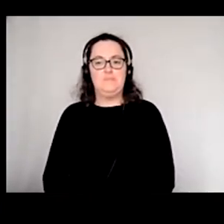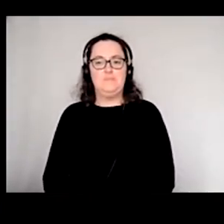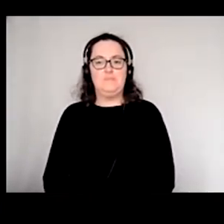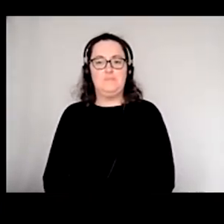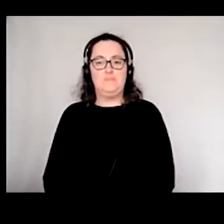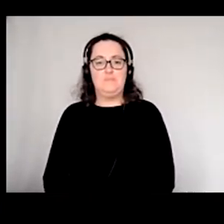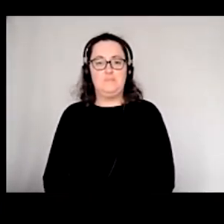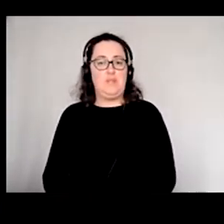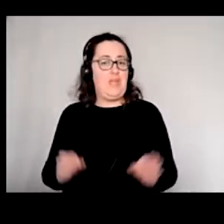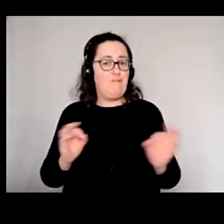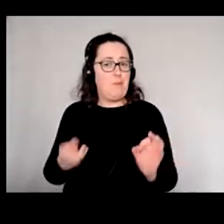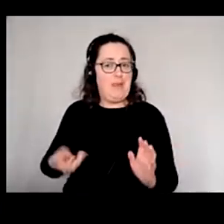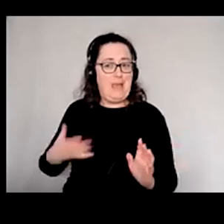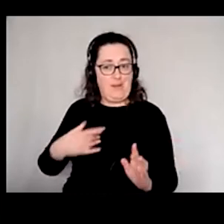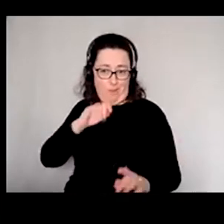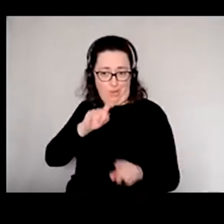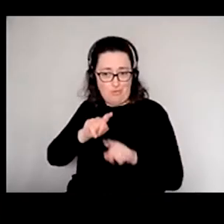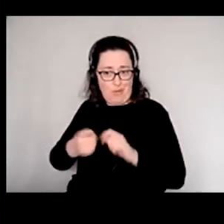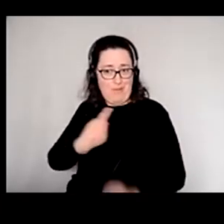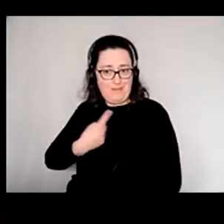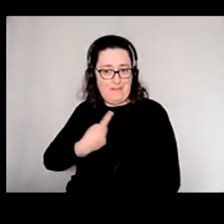If nobody comes in, I'll have a crack at it.